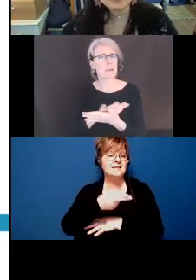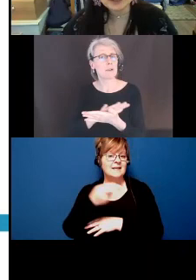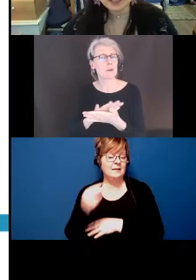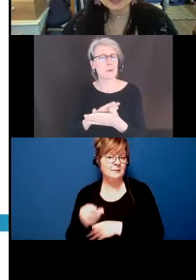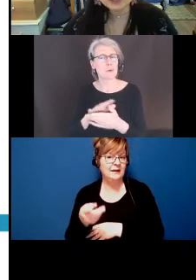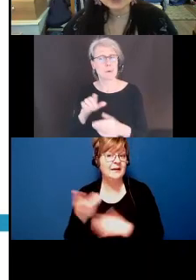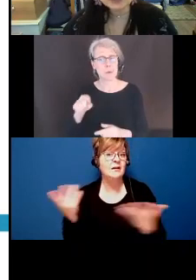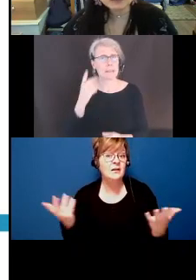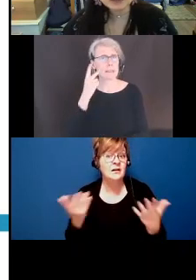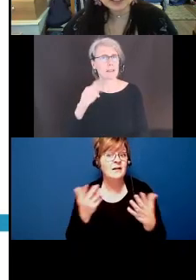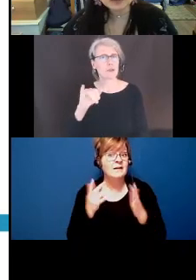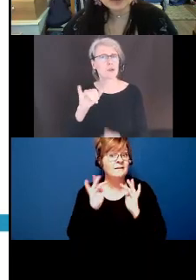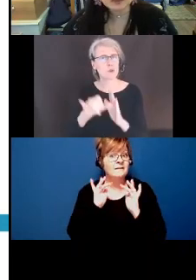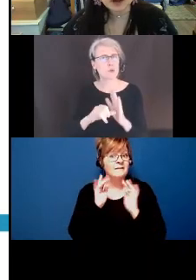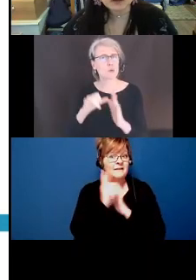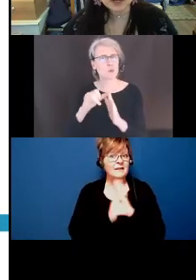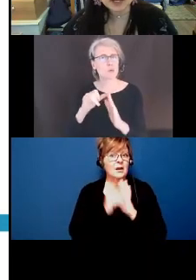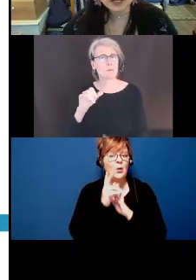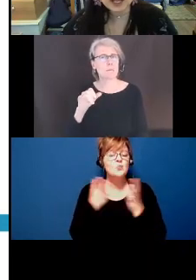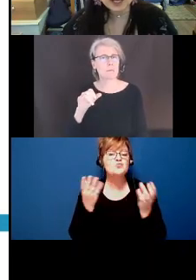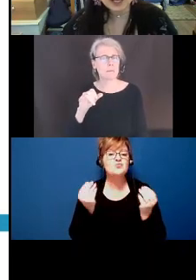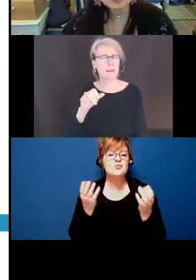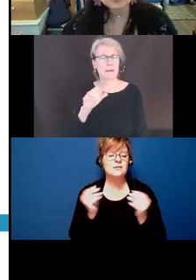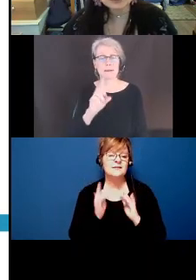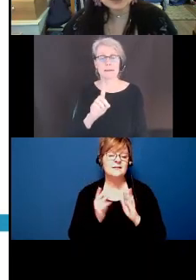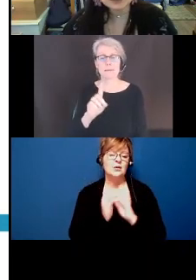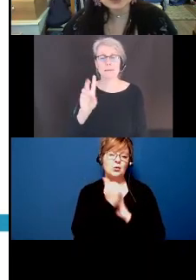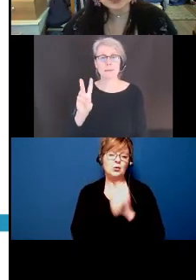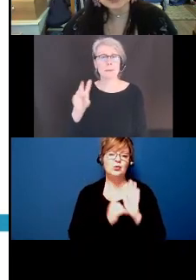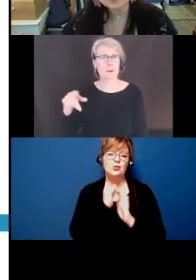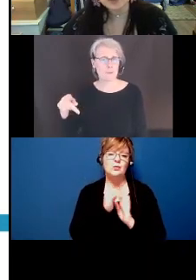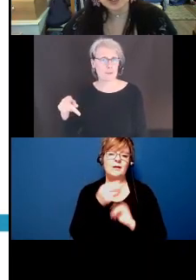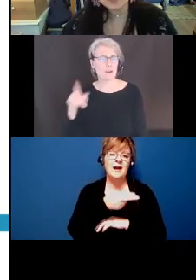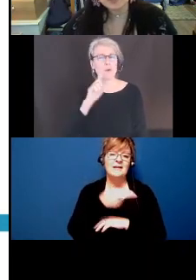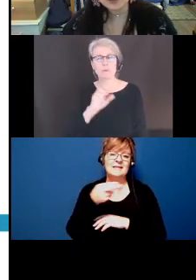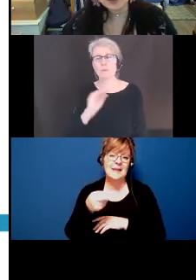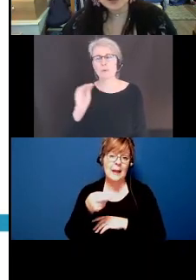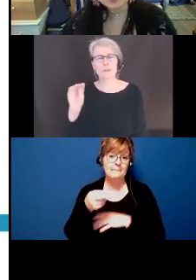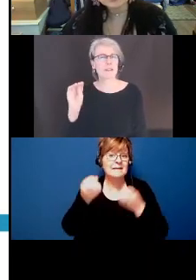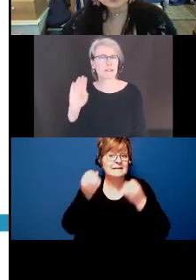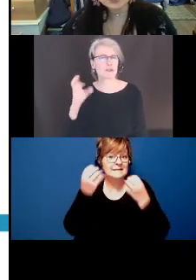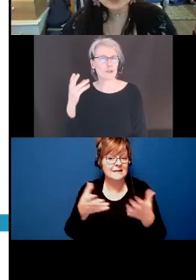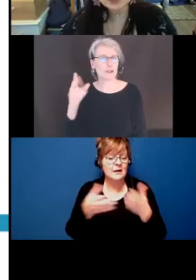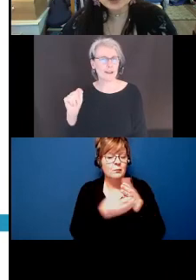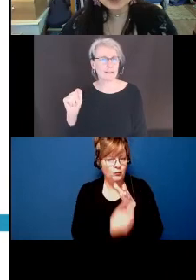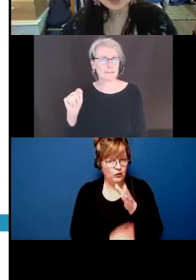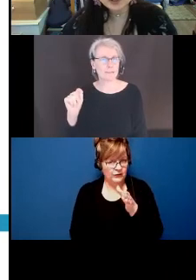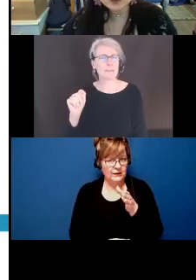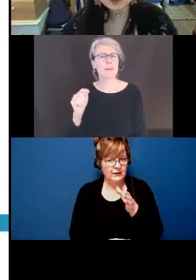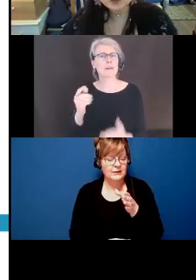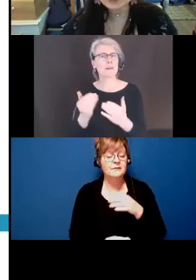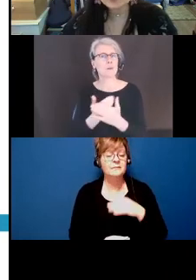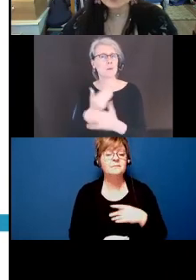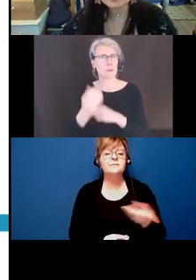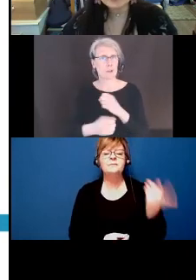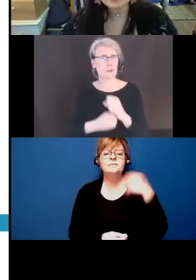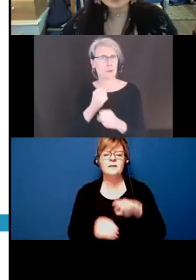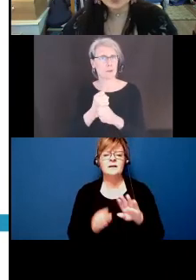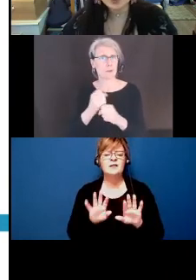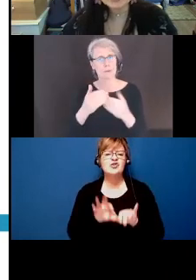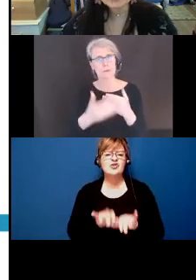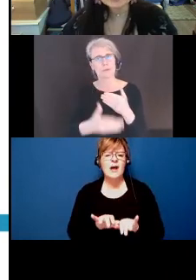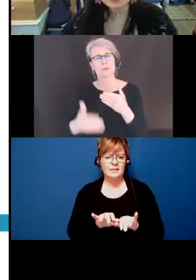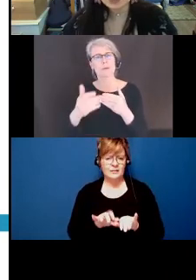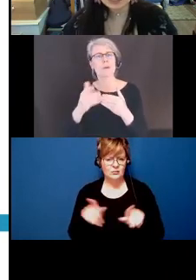YouTube page, Disability Without Poverty, and we'll put the link in the chat as well. Starting in the new year, we will be